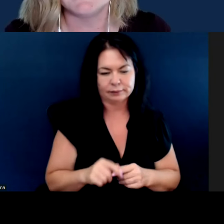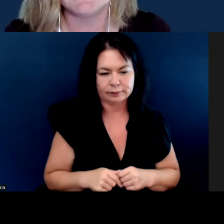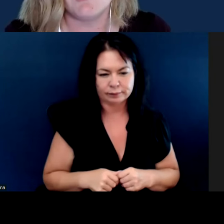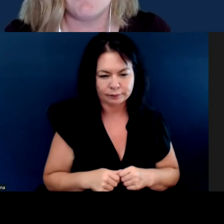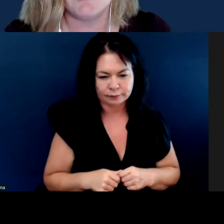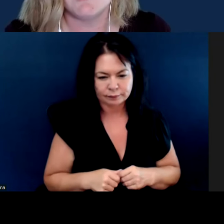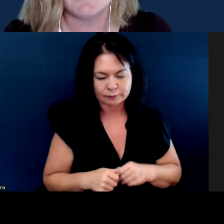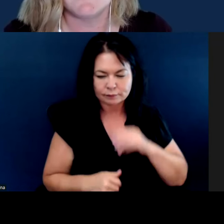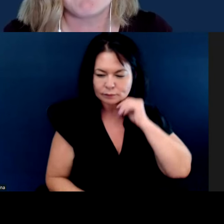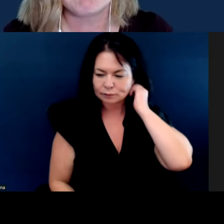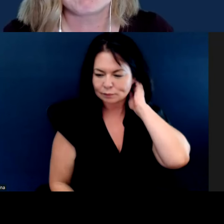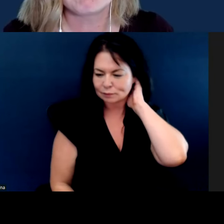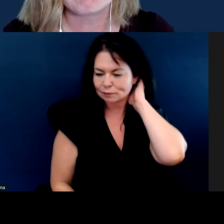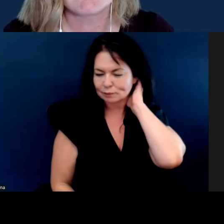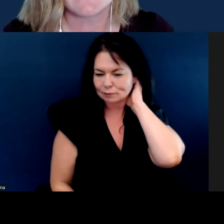Okay, so